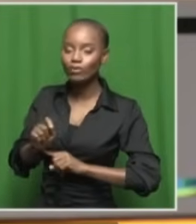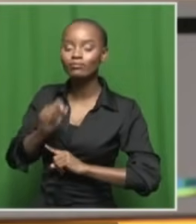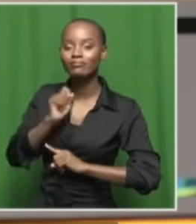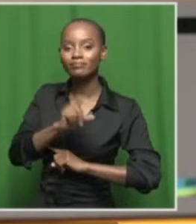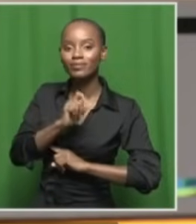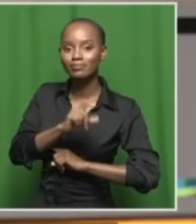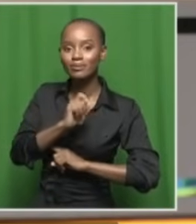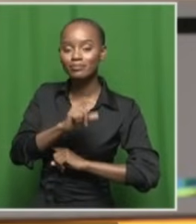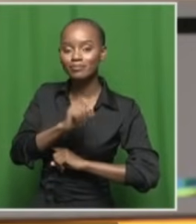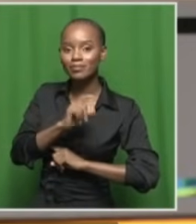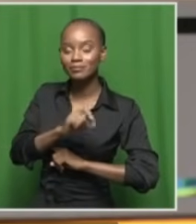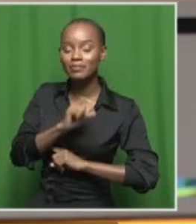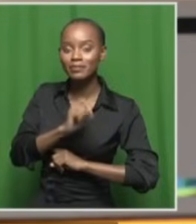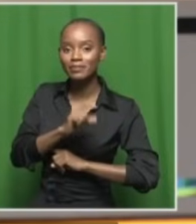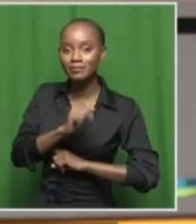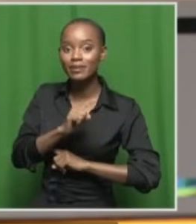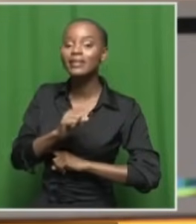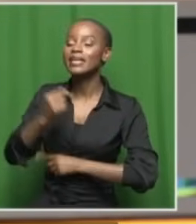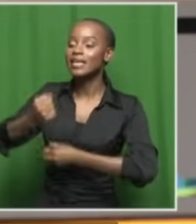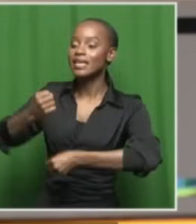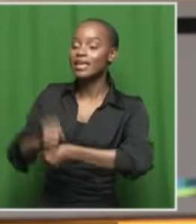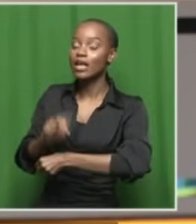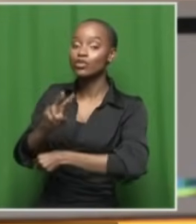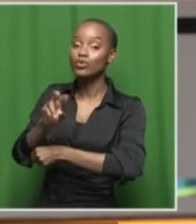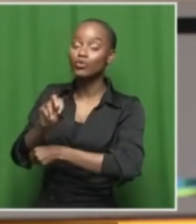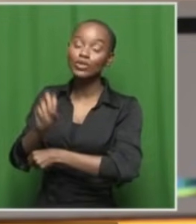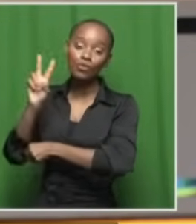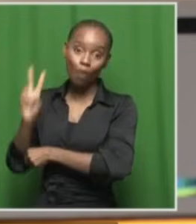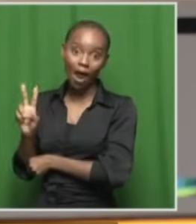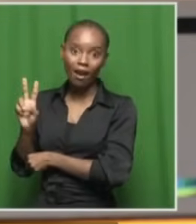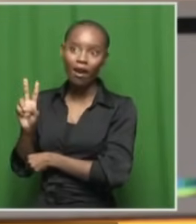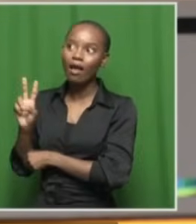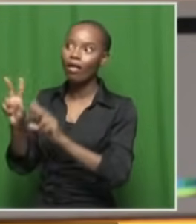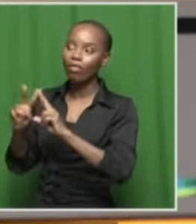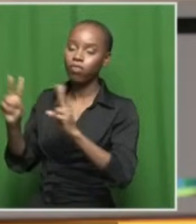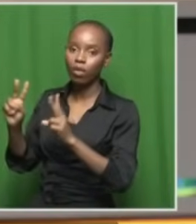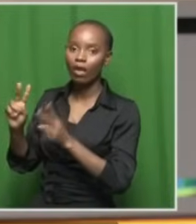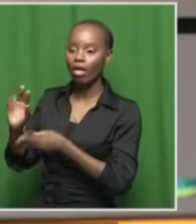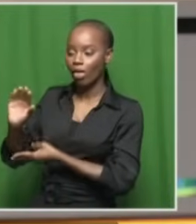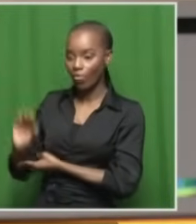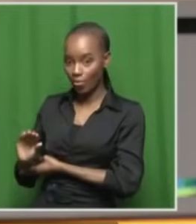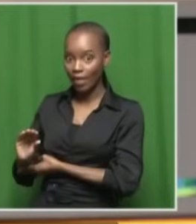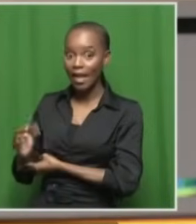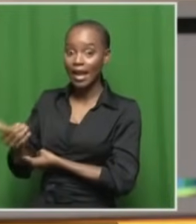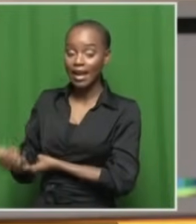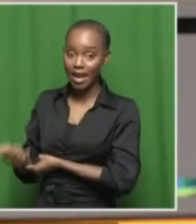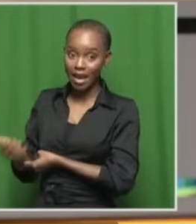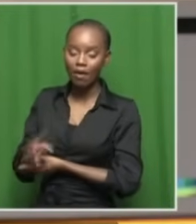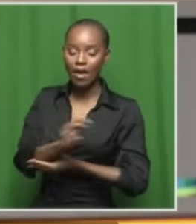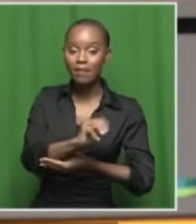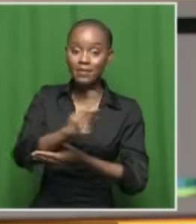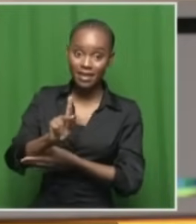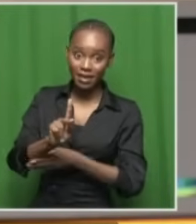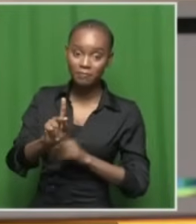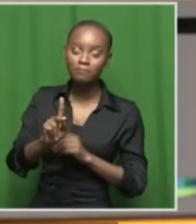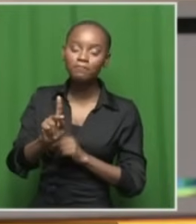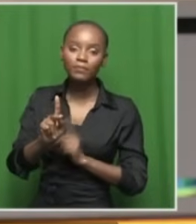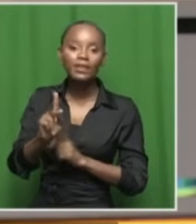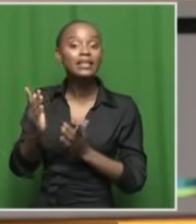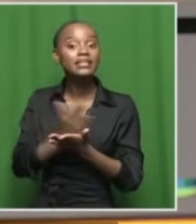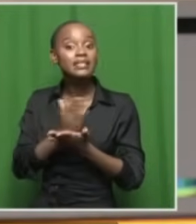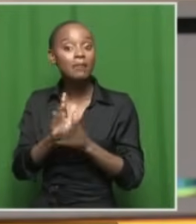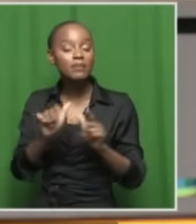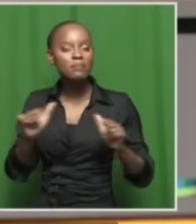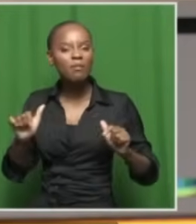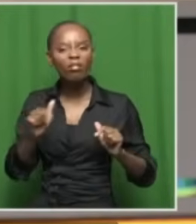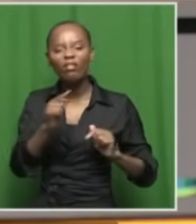the previous elections in 2021, which means MK, as much as some wants to discard